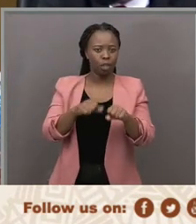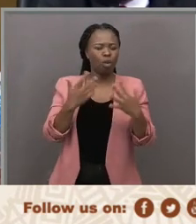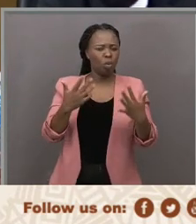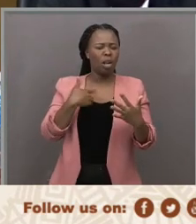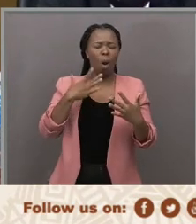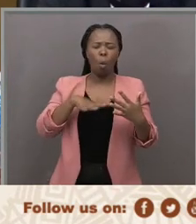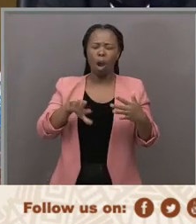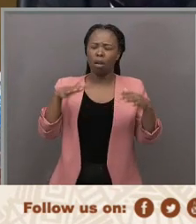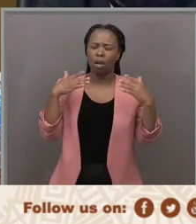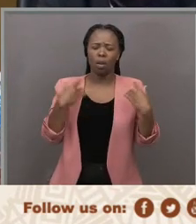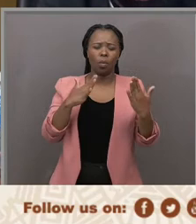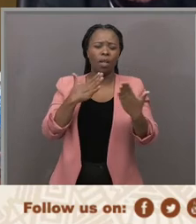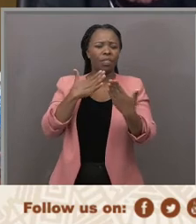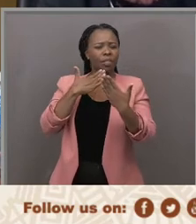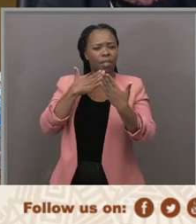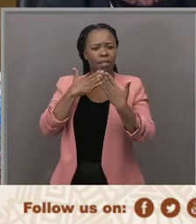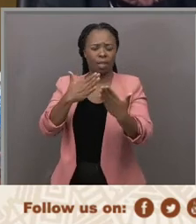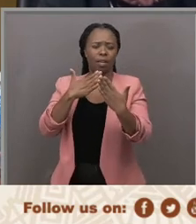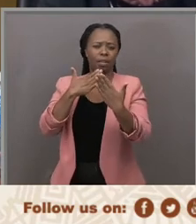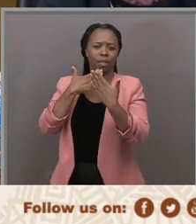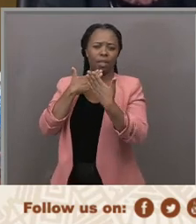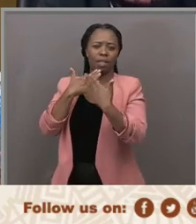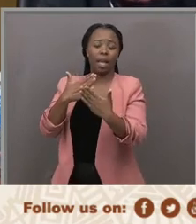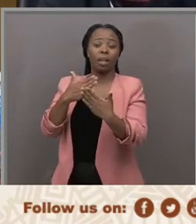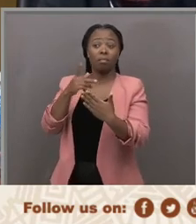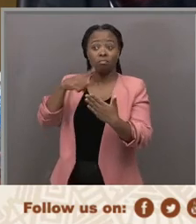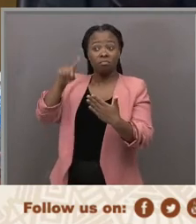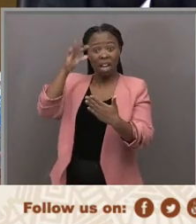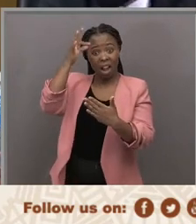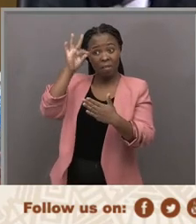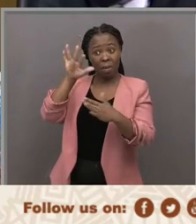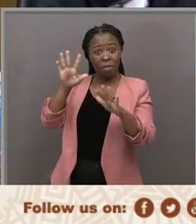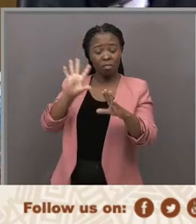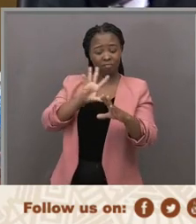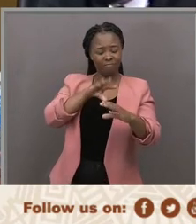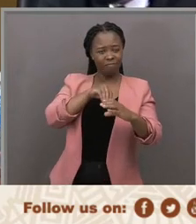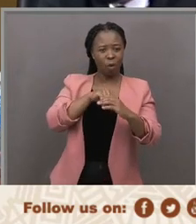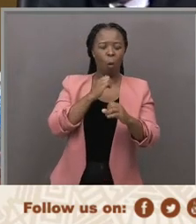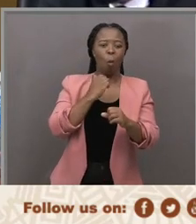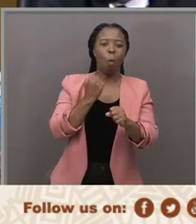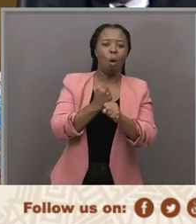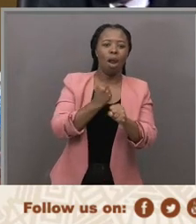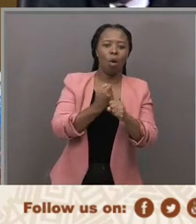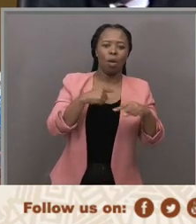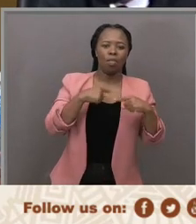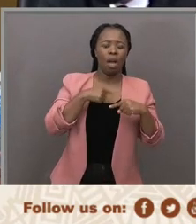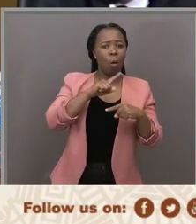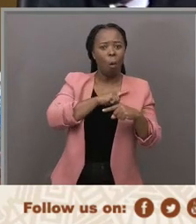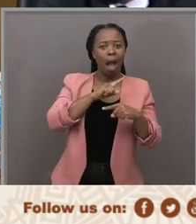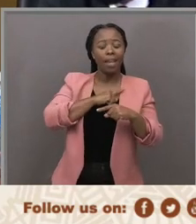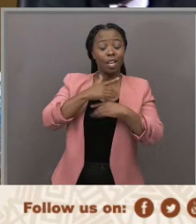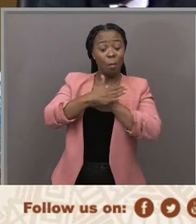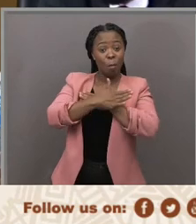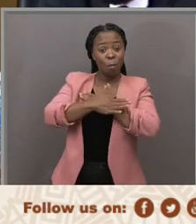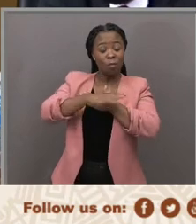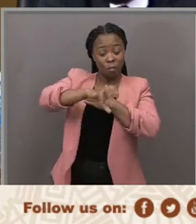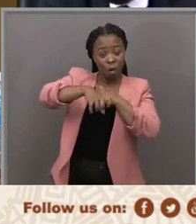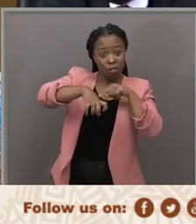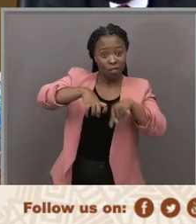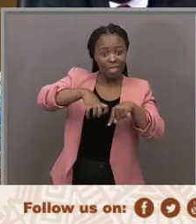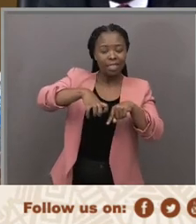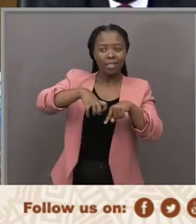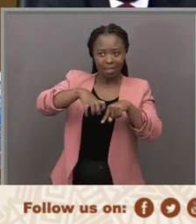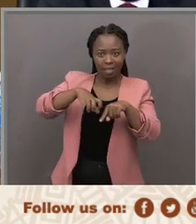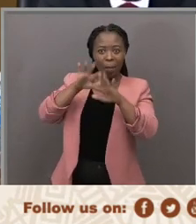us to unlock opportunities and investment in our province, because we want to be a province that attracts investment. We want to be a province